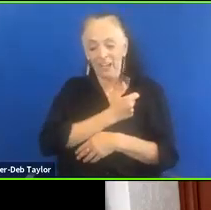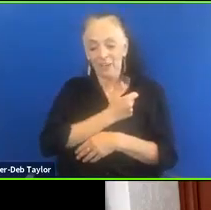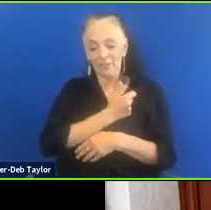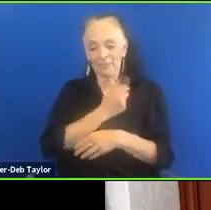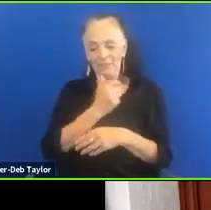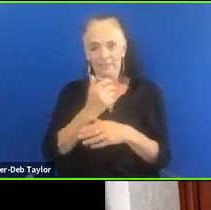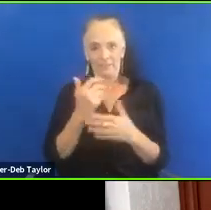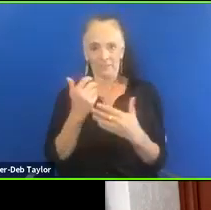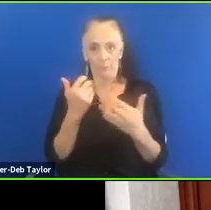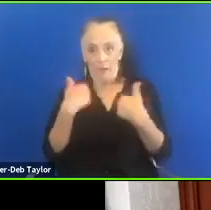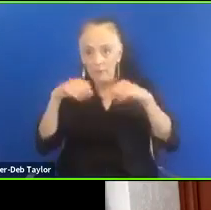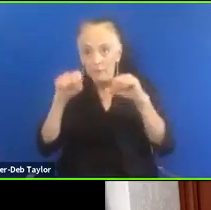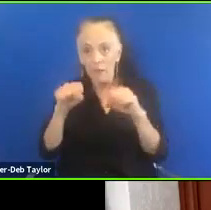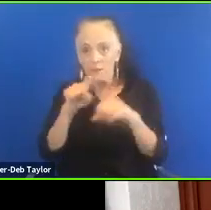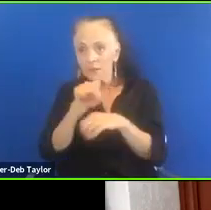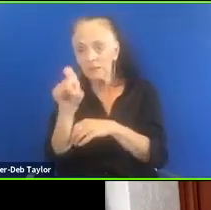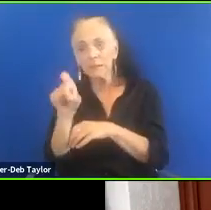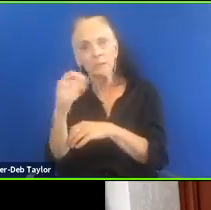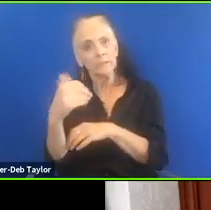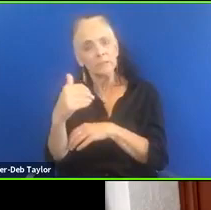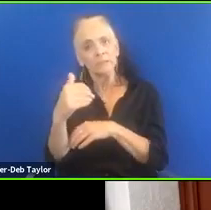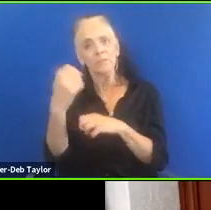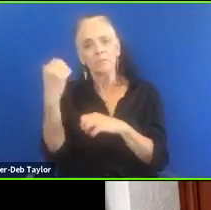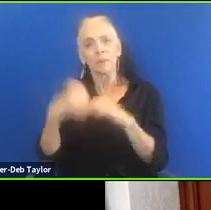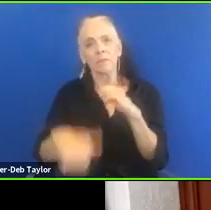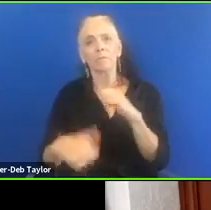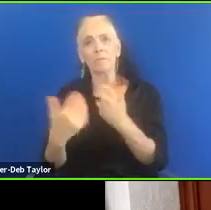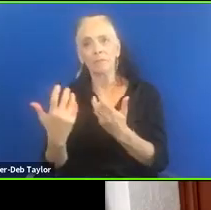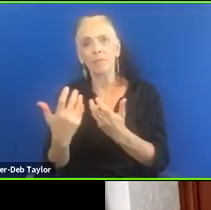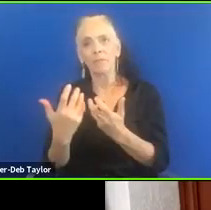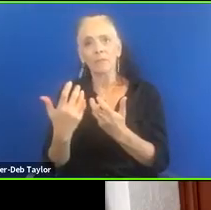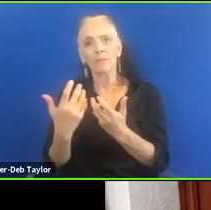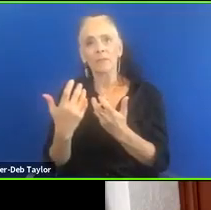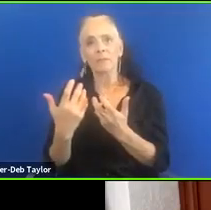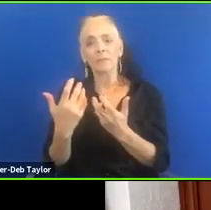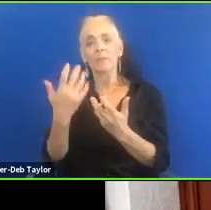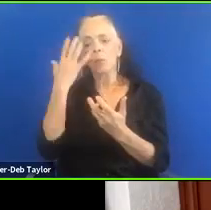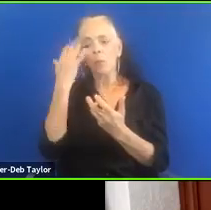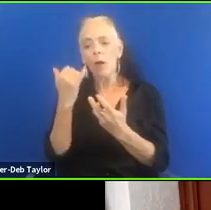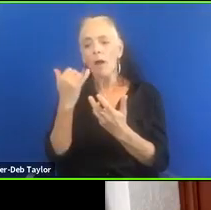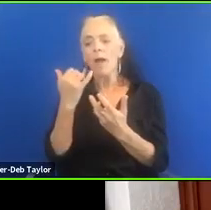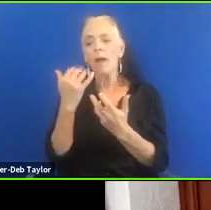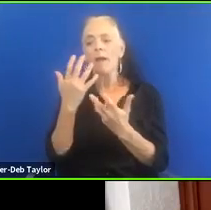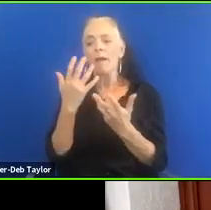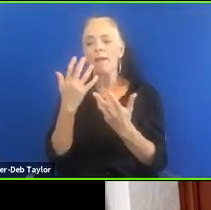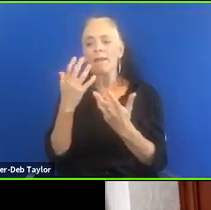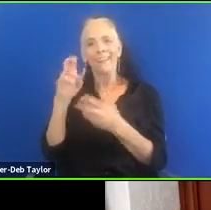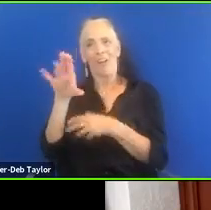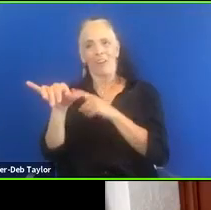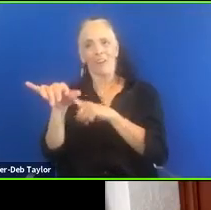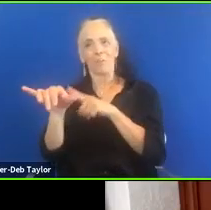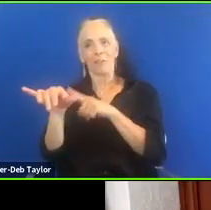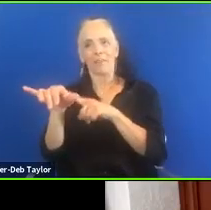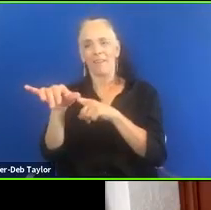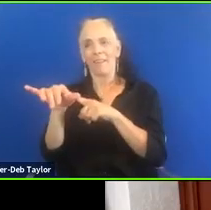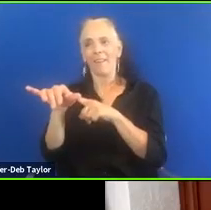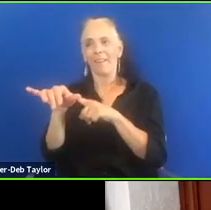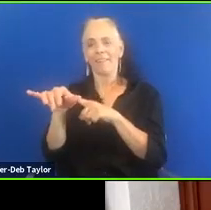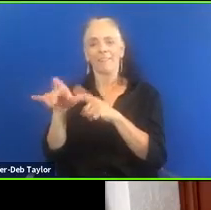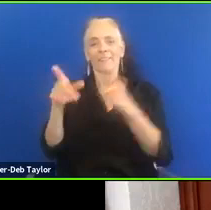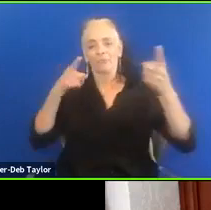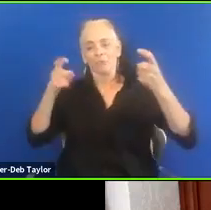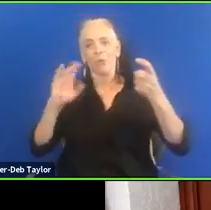compromised by the way in which the economy mediates our access to basic needs like